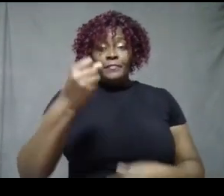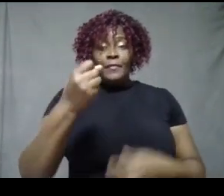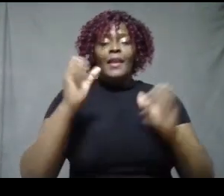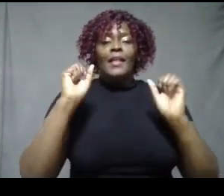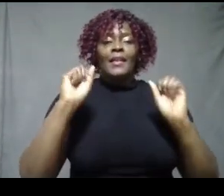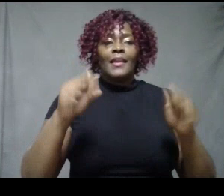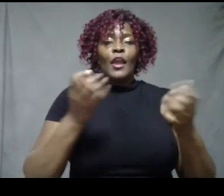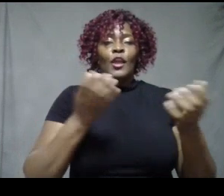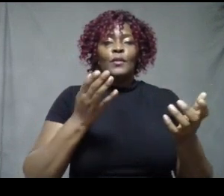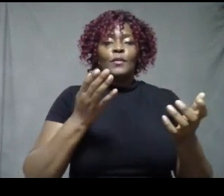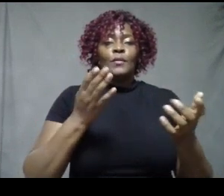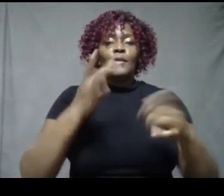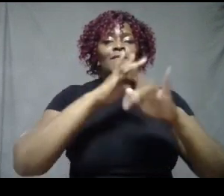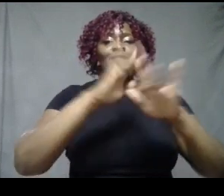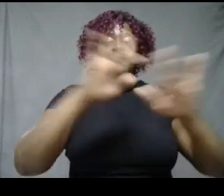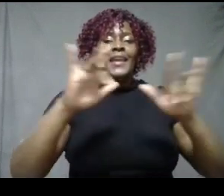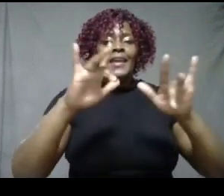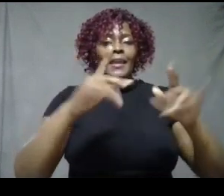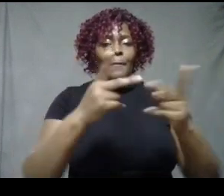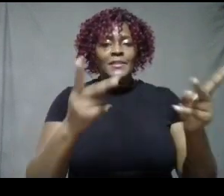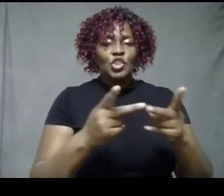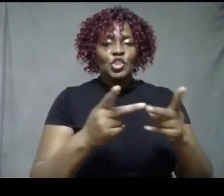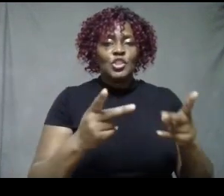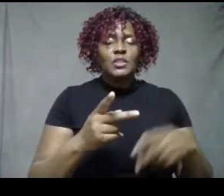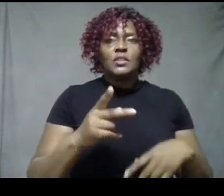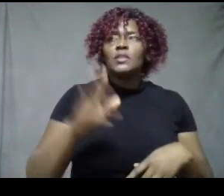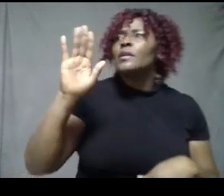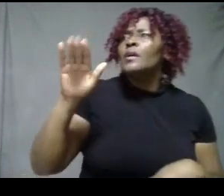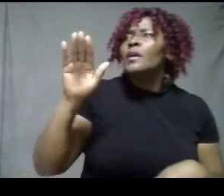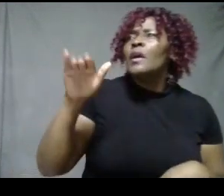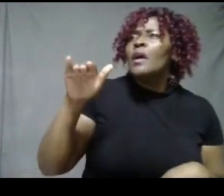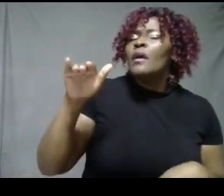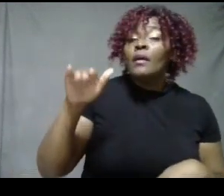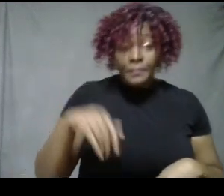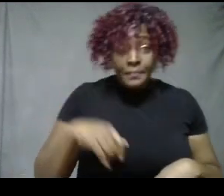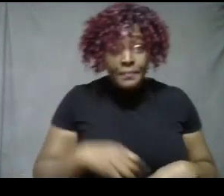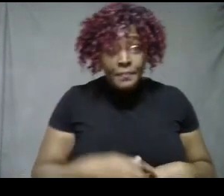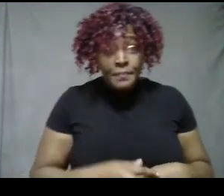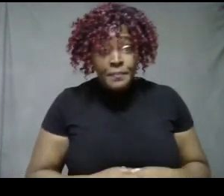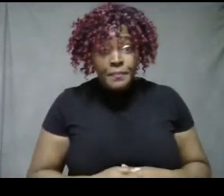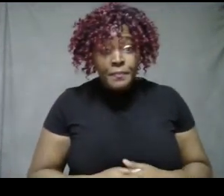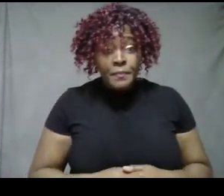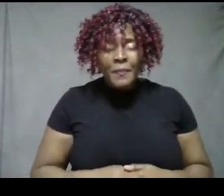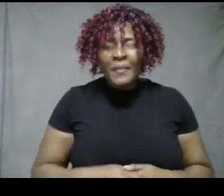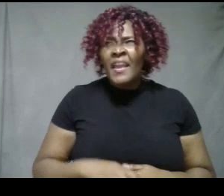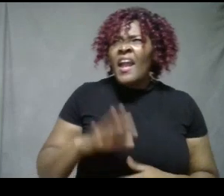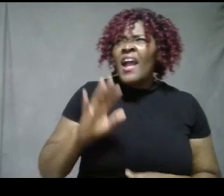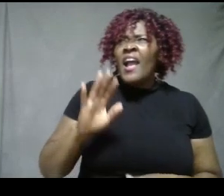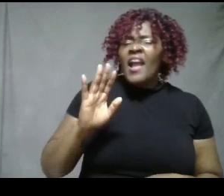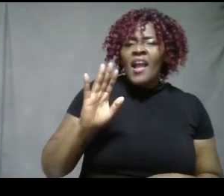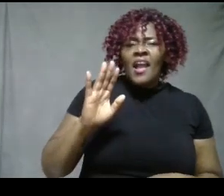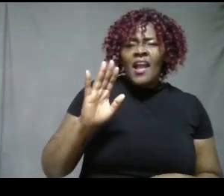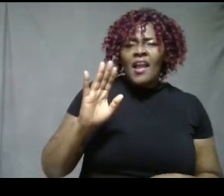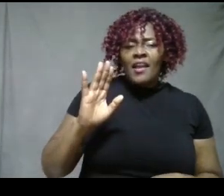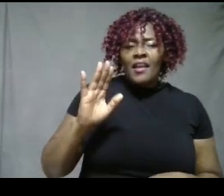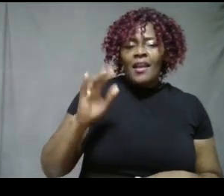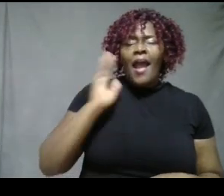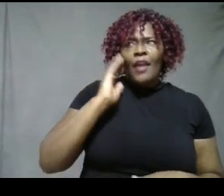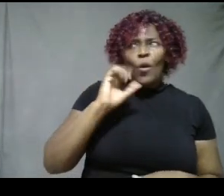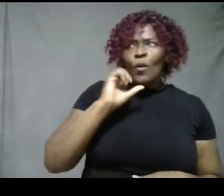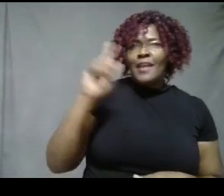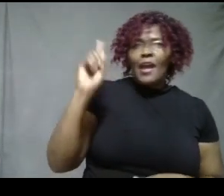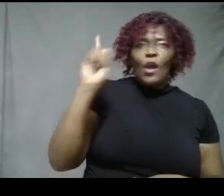let's open up that list. Mayor? Yes, Commissioner Hay. If I may, I know this is not a Q&A, but